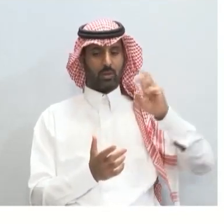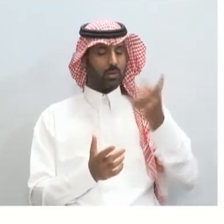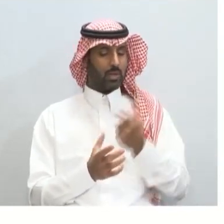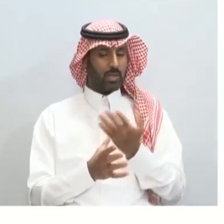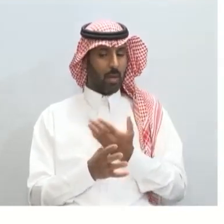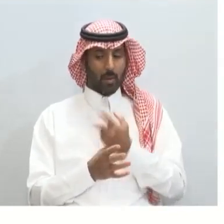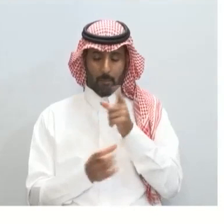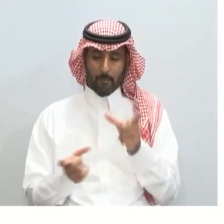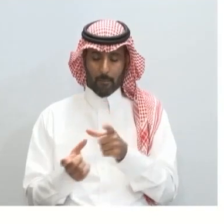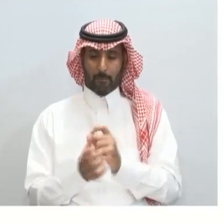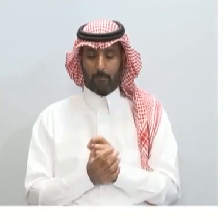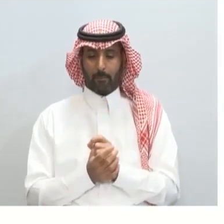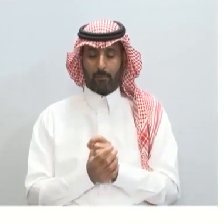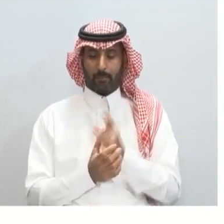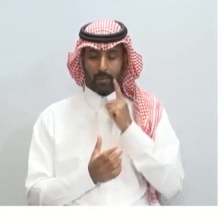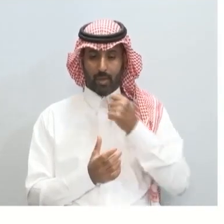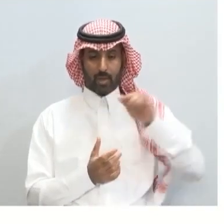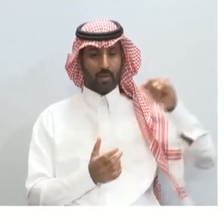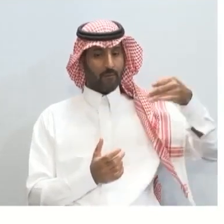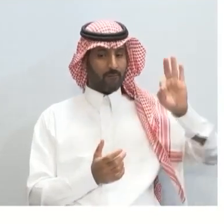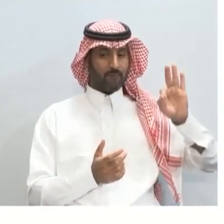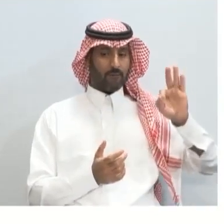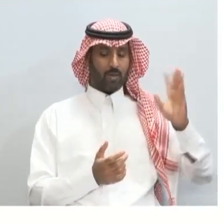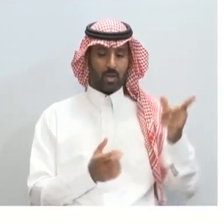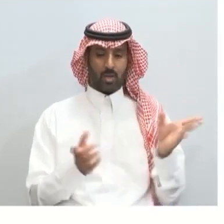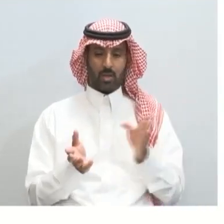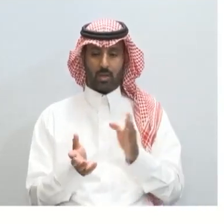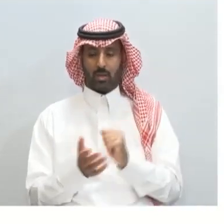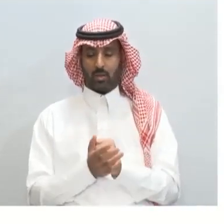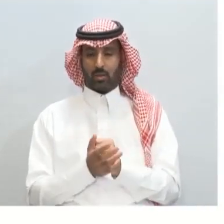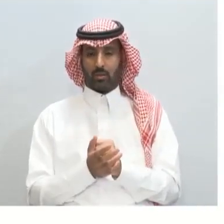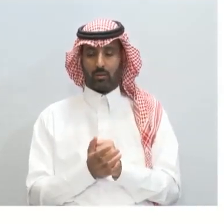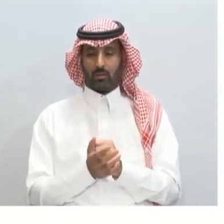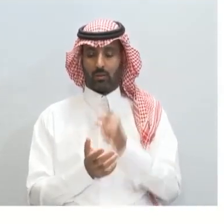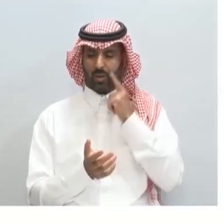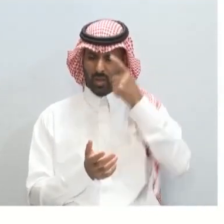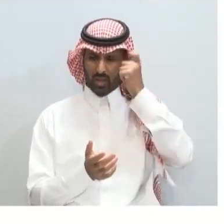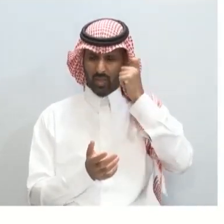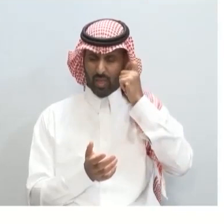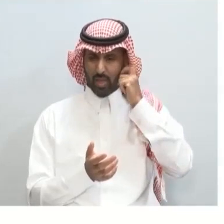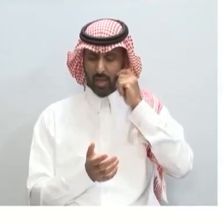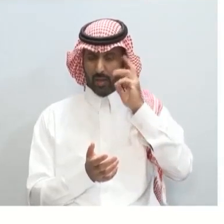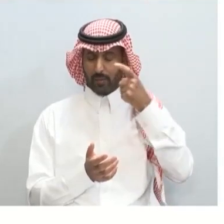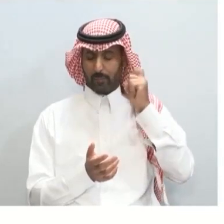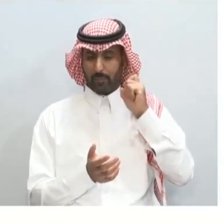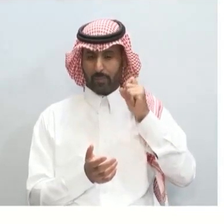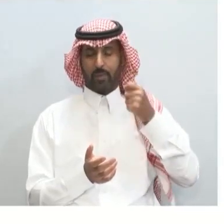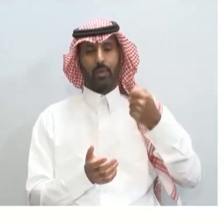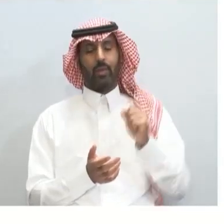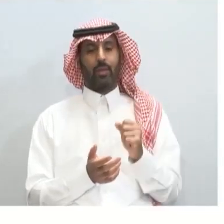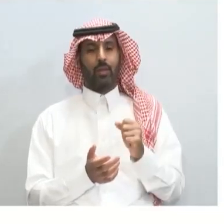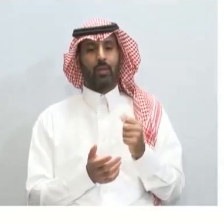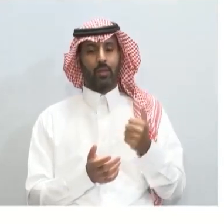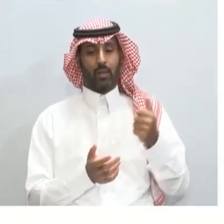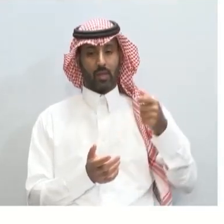implied when the if Clause is implied and use as if as though correctly so if